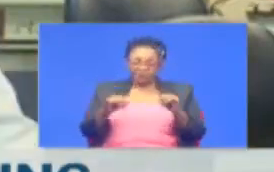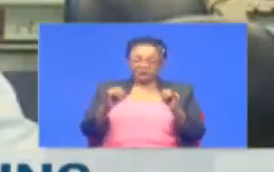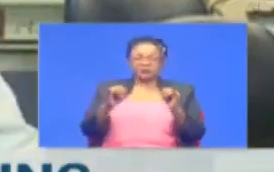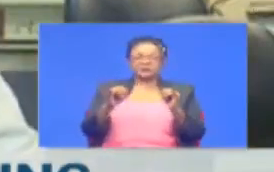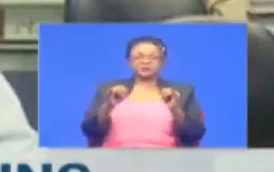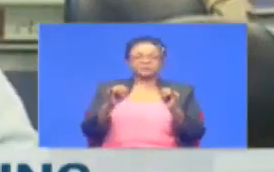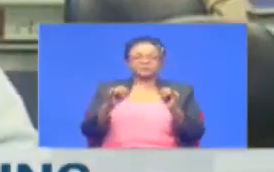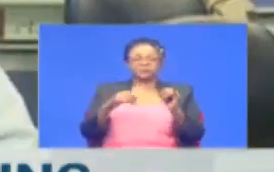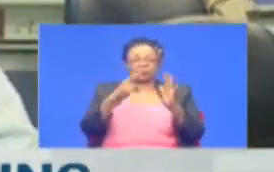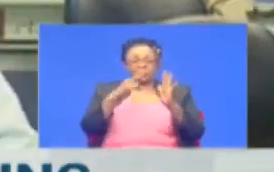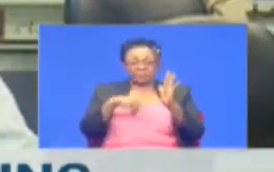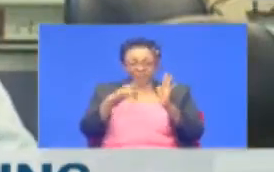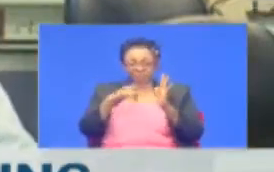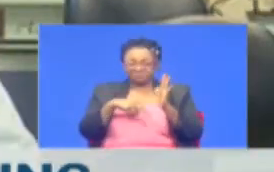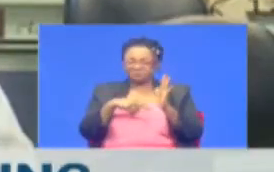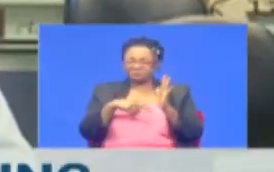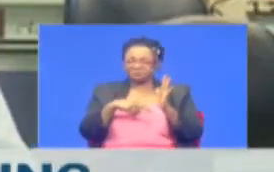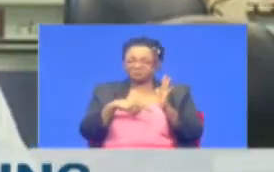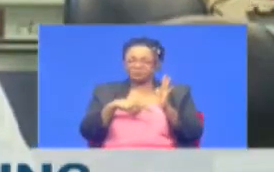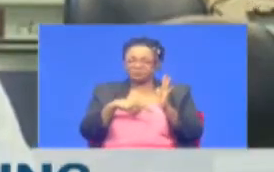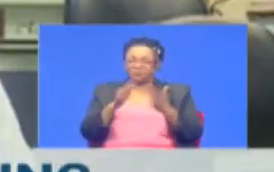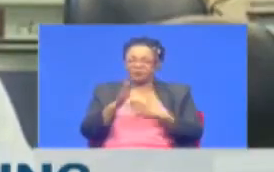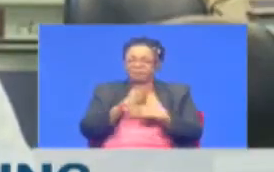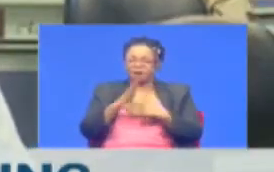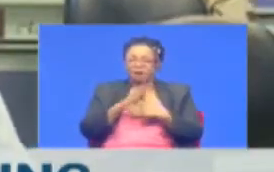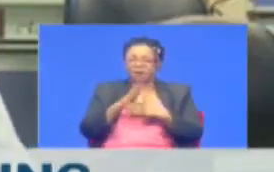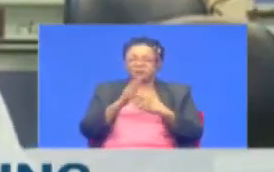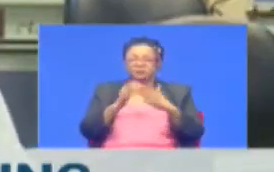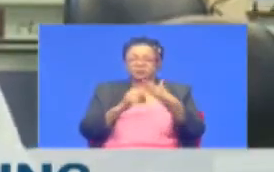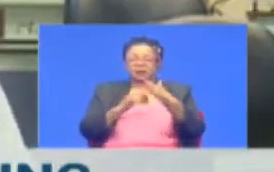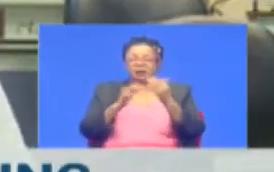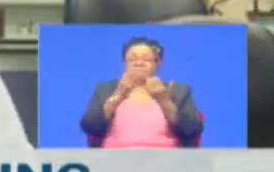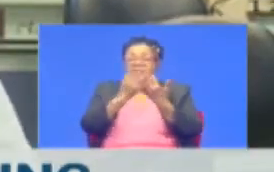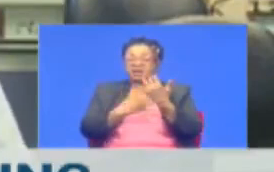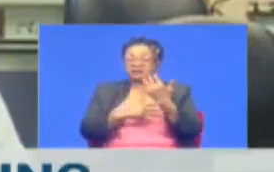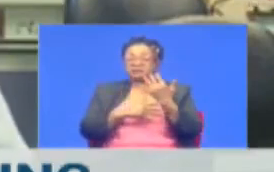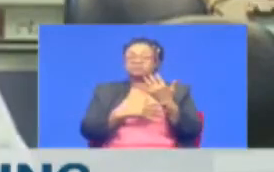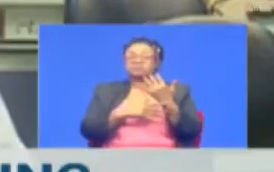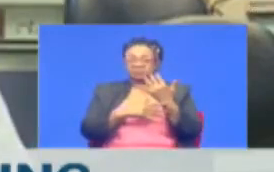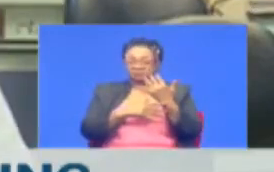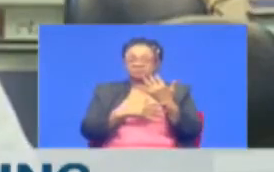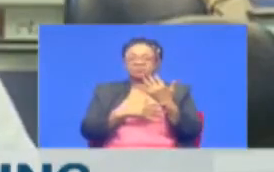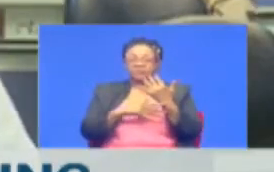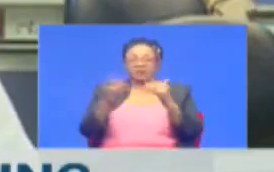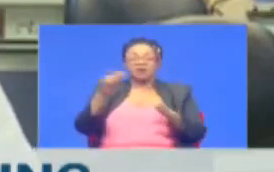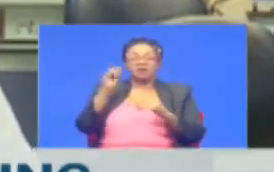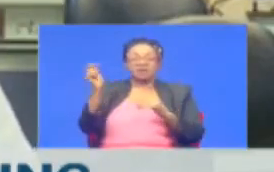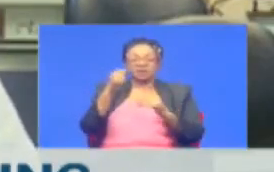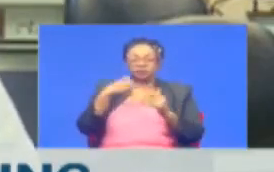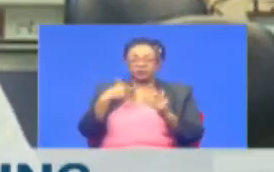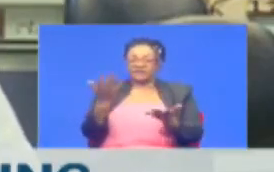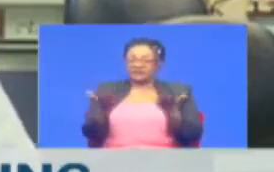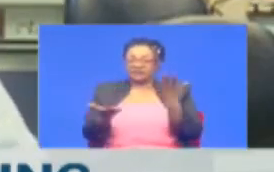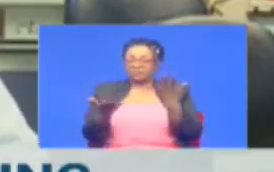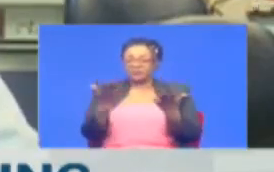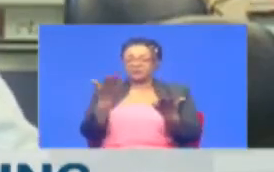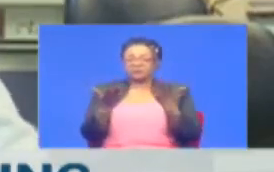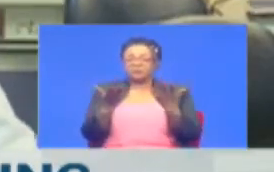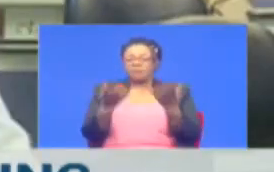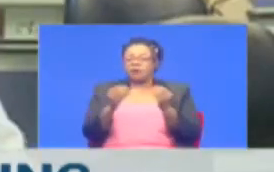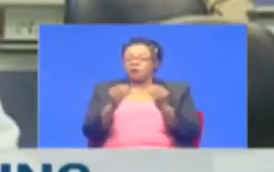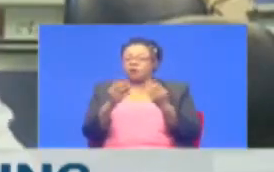these antibodies among blood donors in Kenya to get an estimate of how